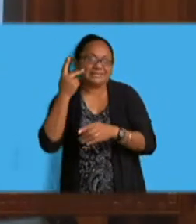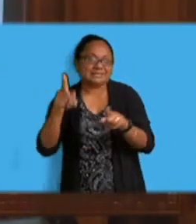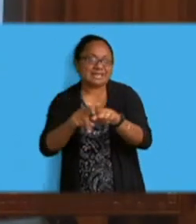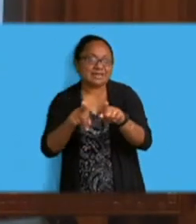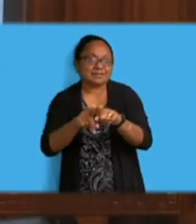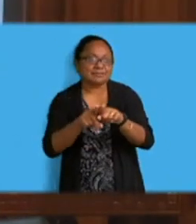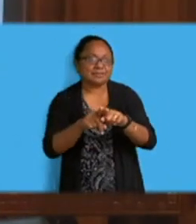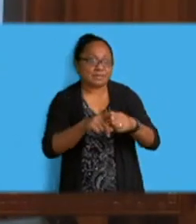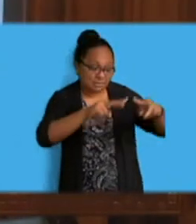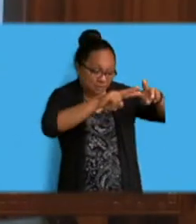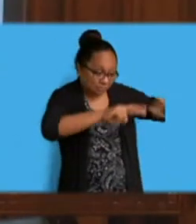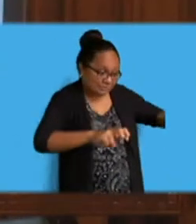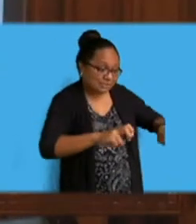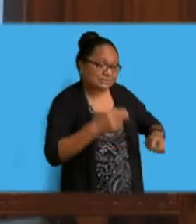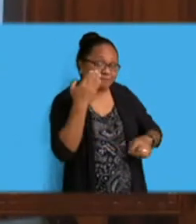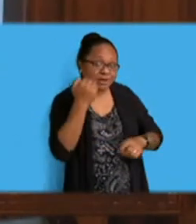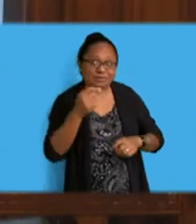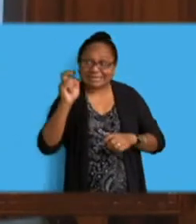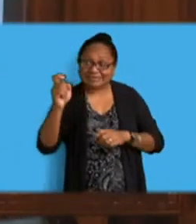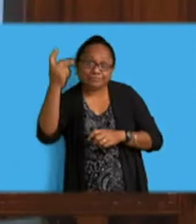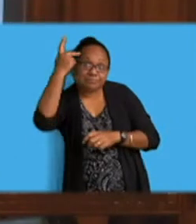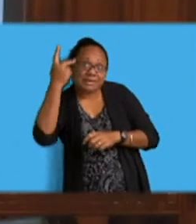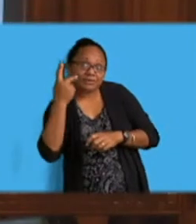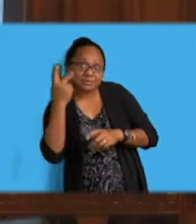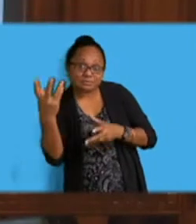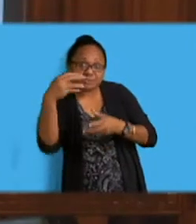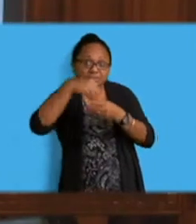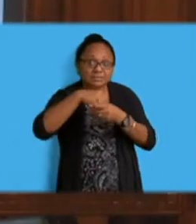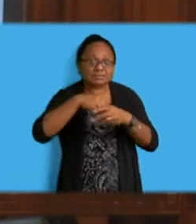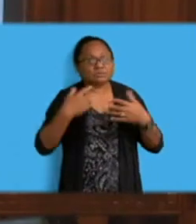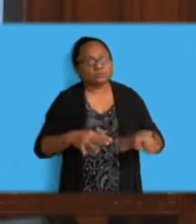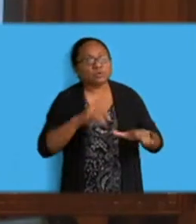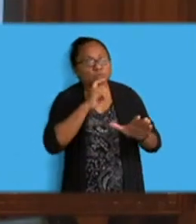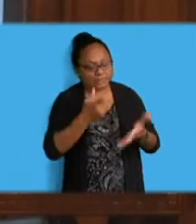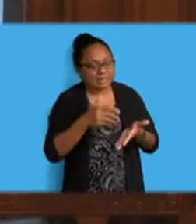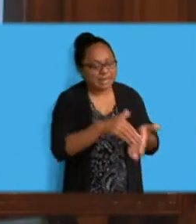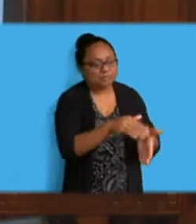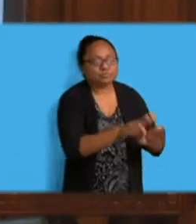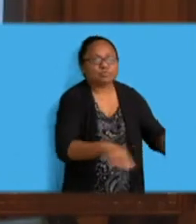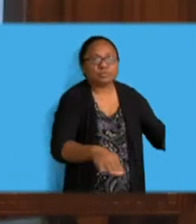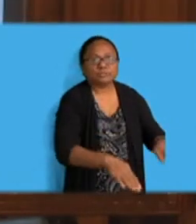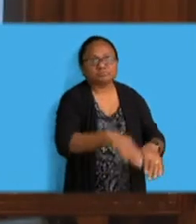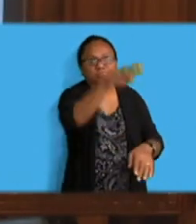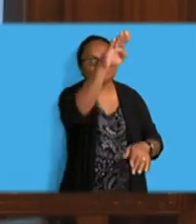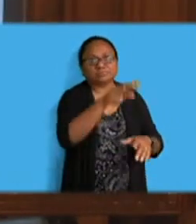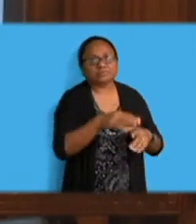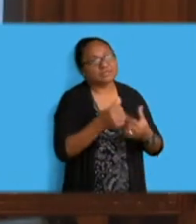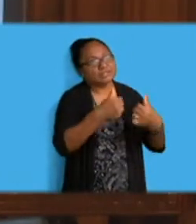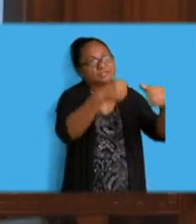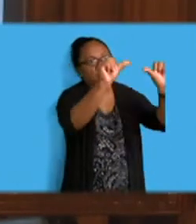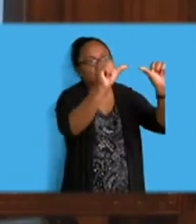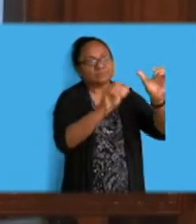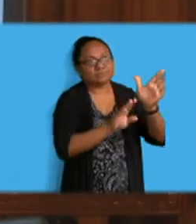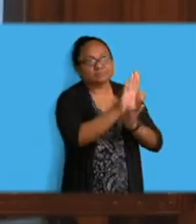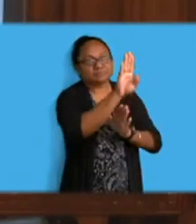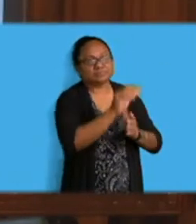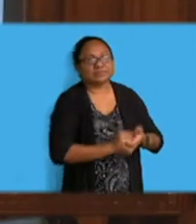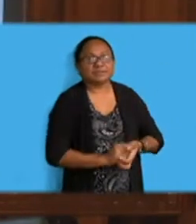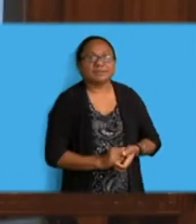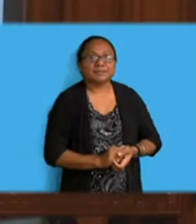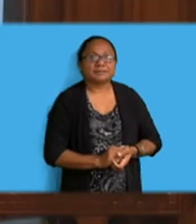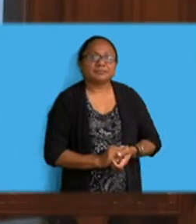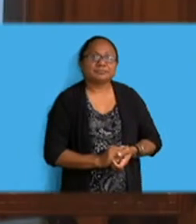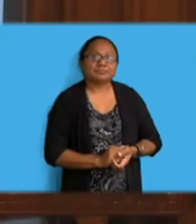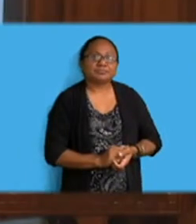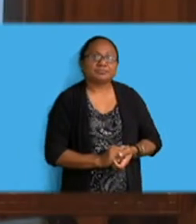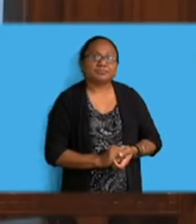Studies have shown that parental engagement has had an enduring and positive impact on many indicators of child's achievement in realizing his or her full